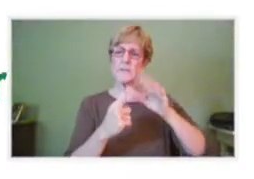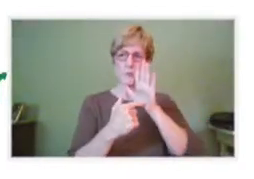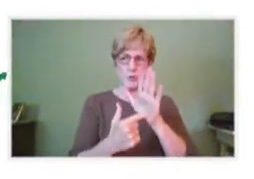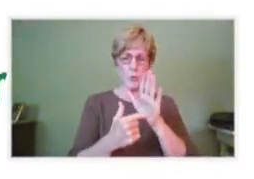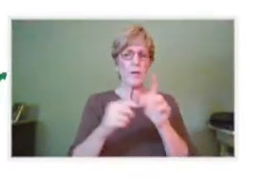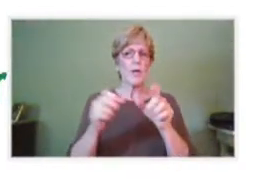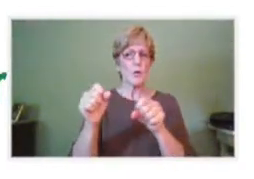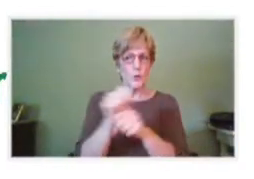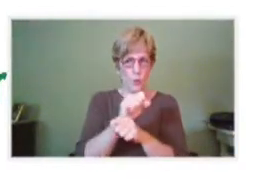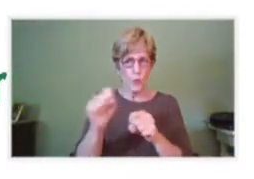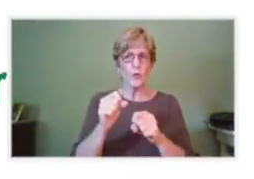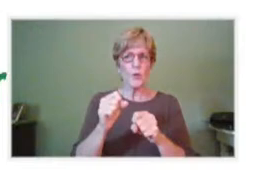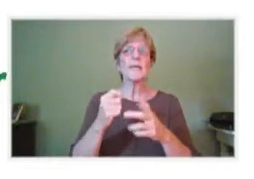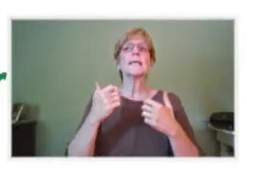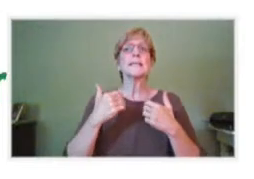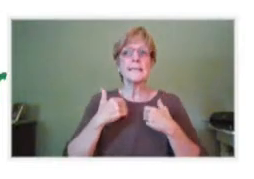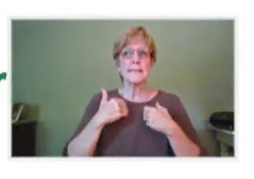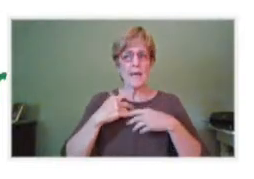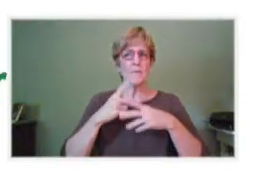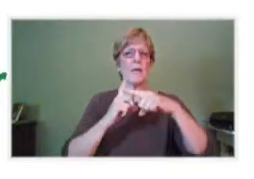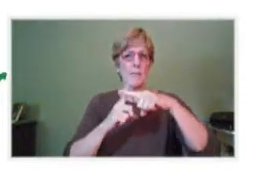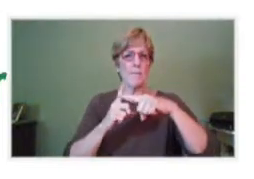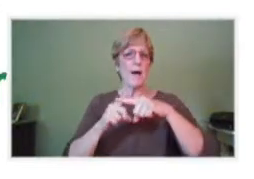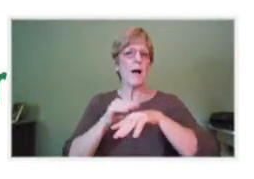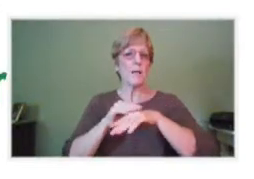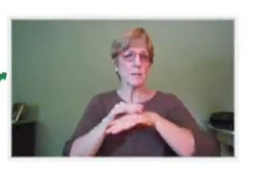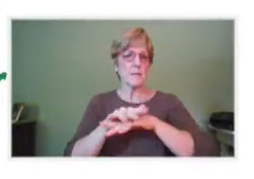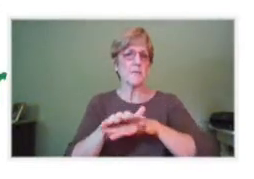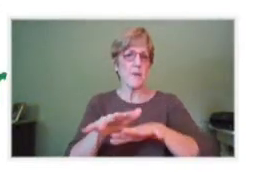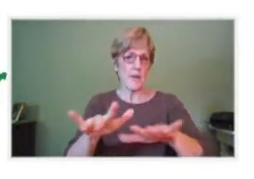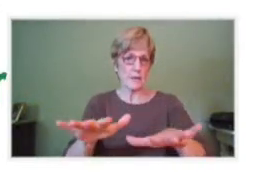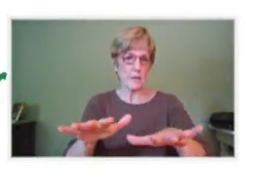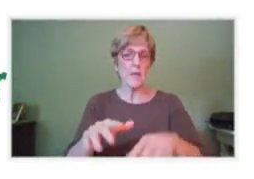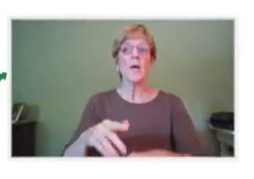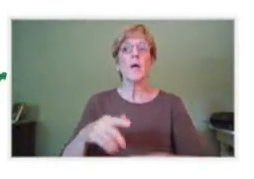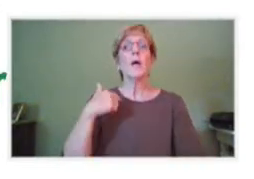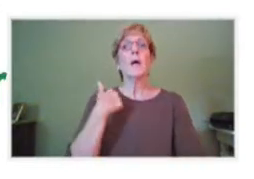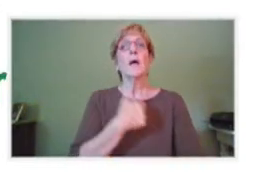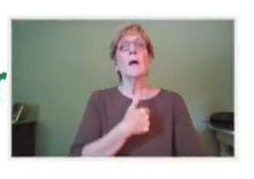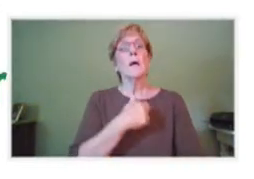is having a positive effect. Again, we recently extended YAP